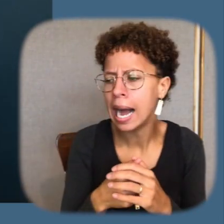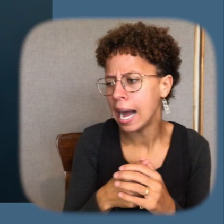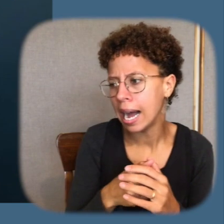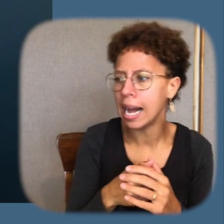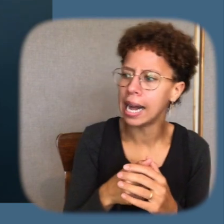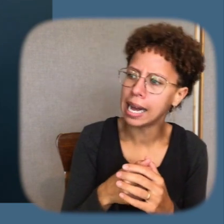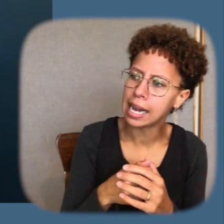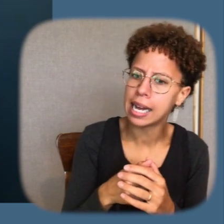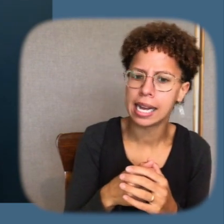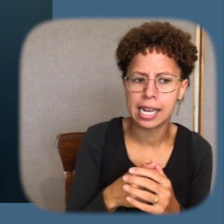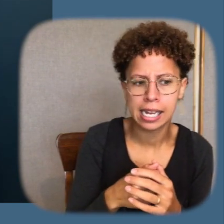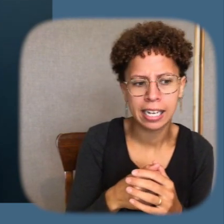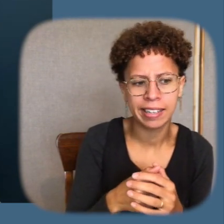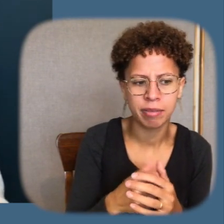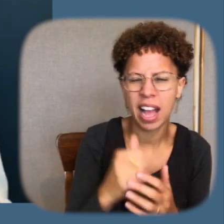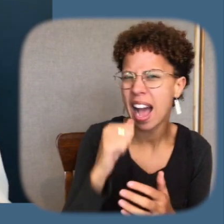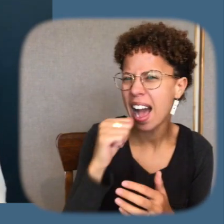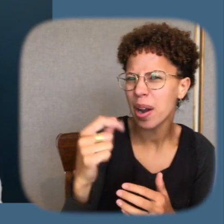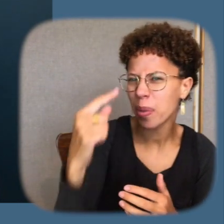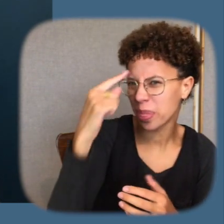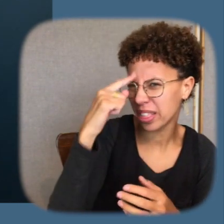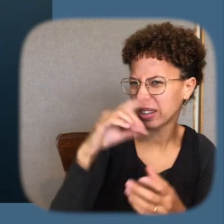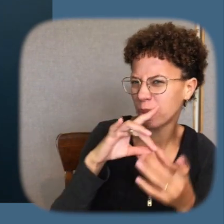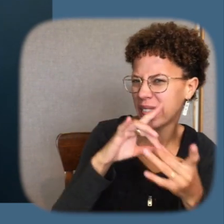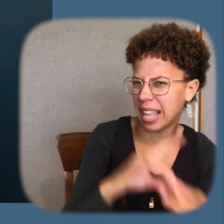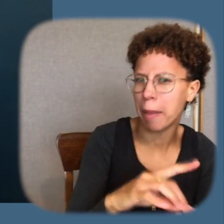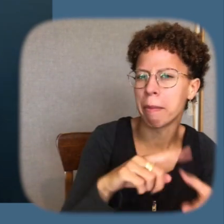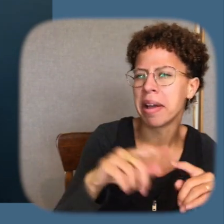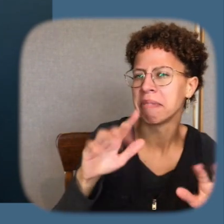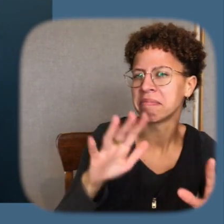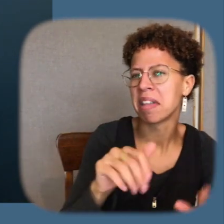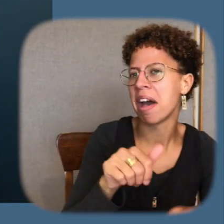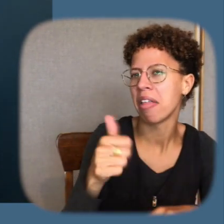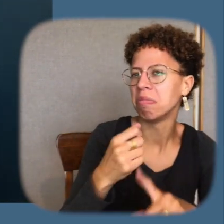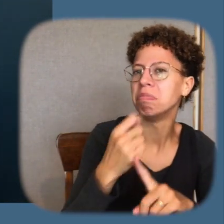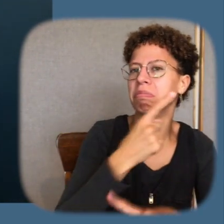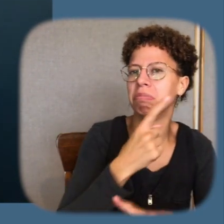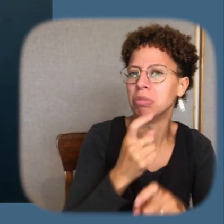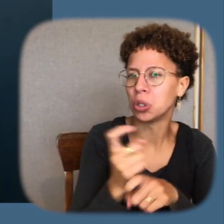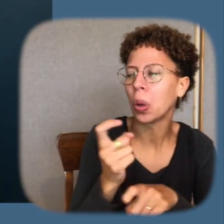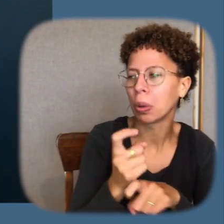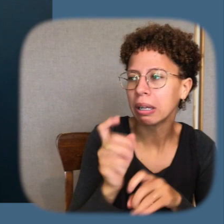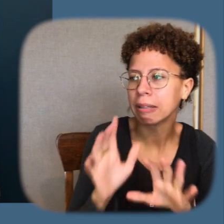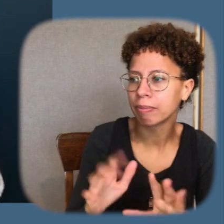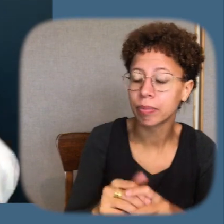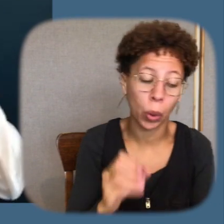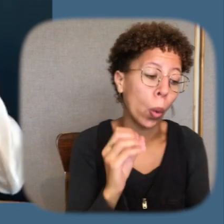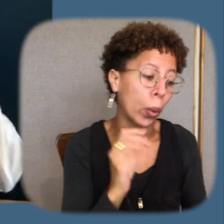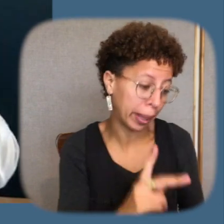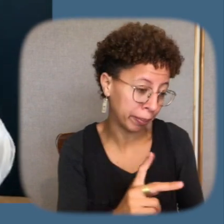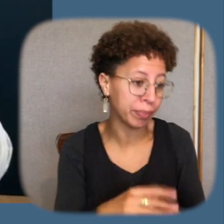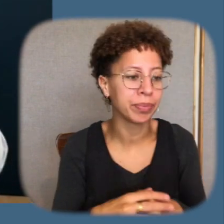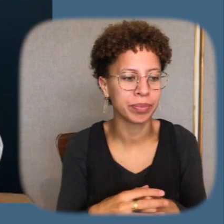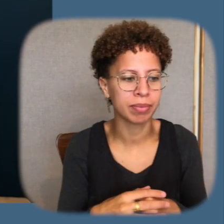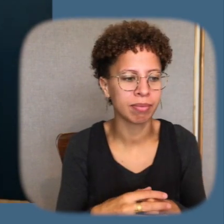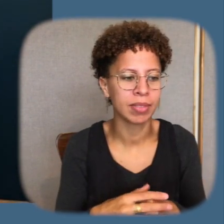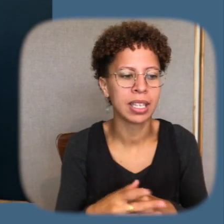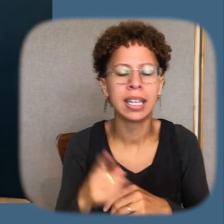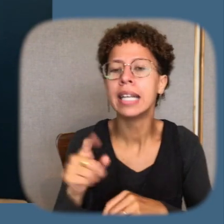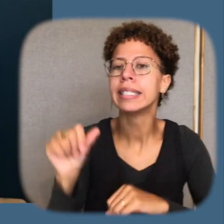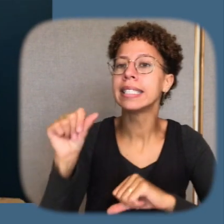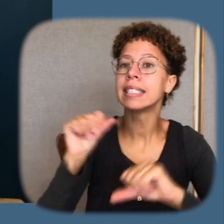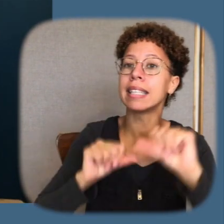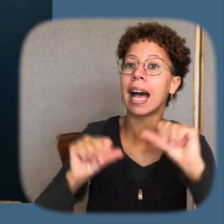I don't think it's about this, but here's another joke. Okay. What's